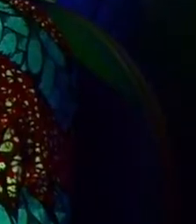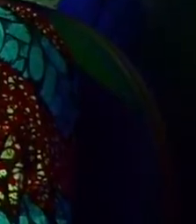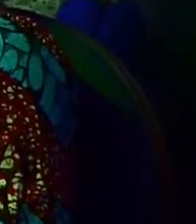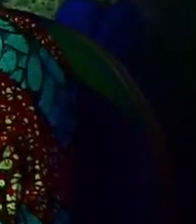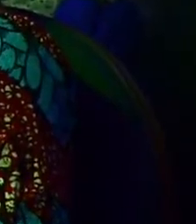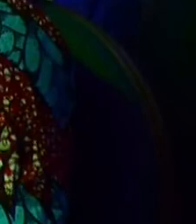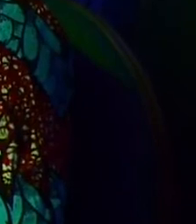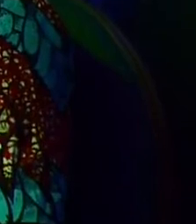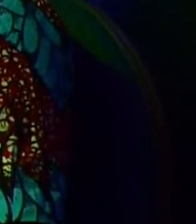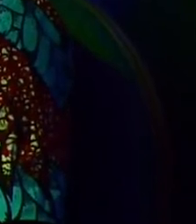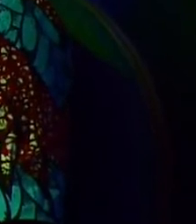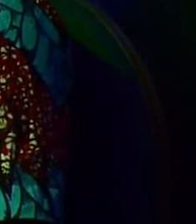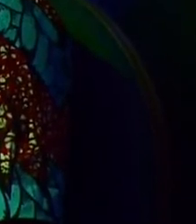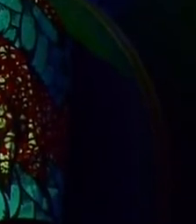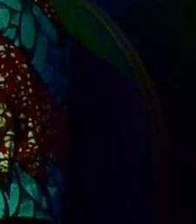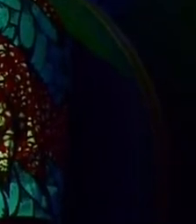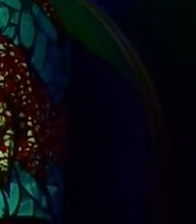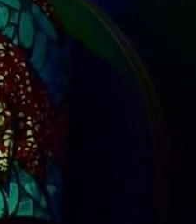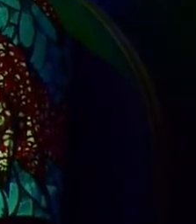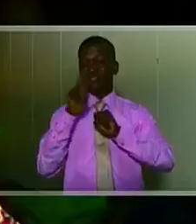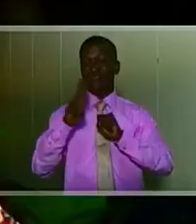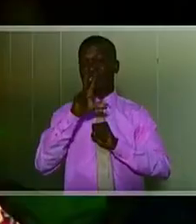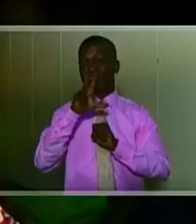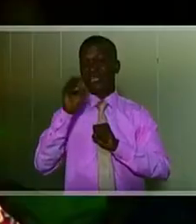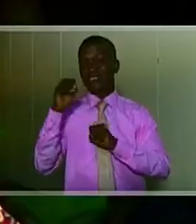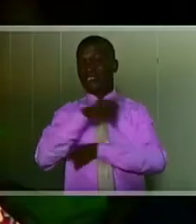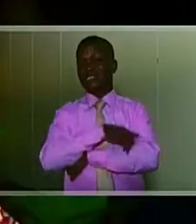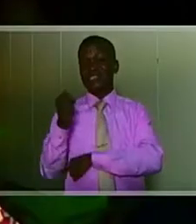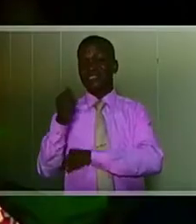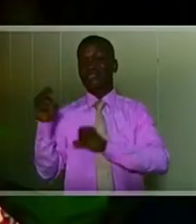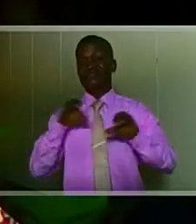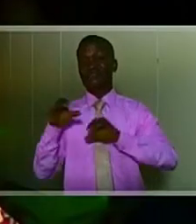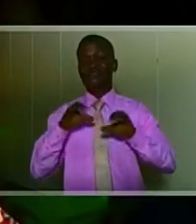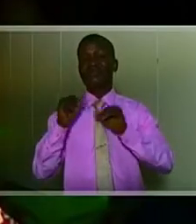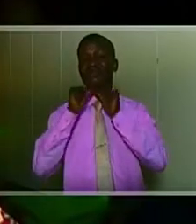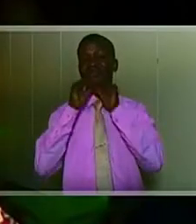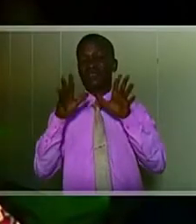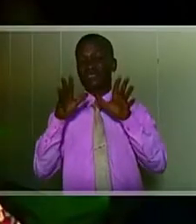30 days, saying nothing to the end of the year.